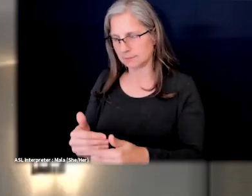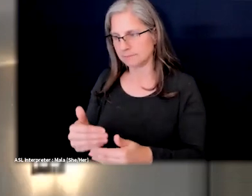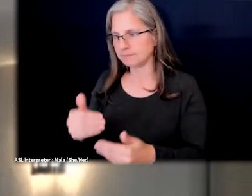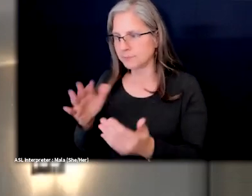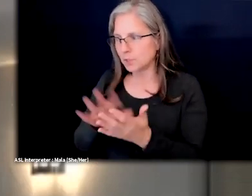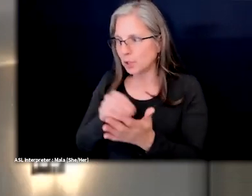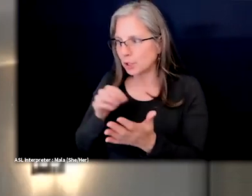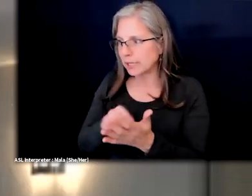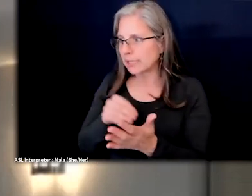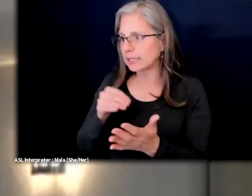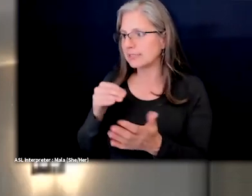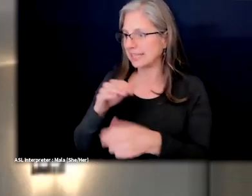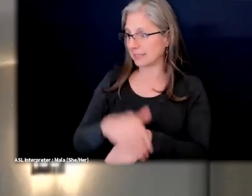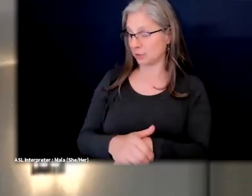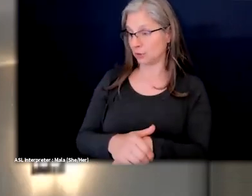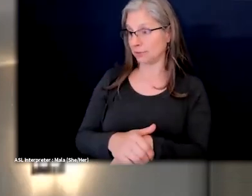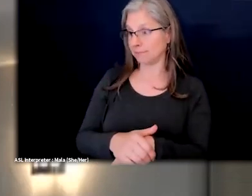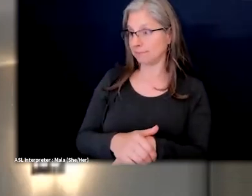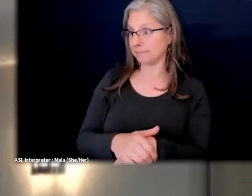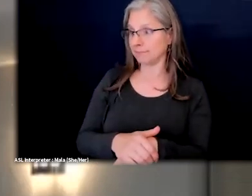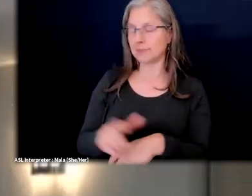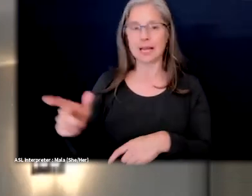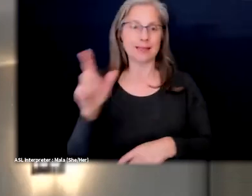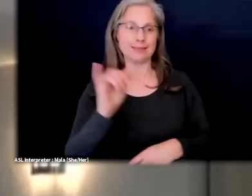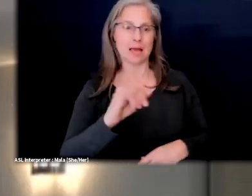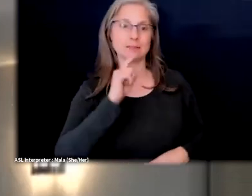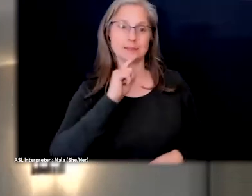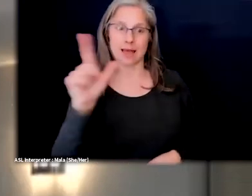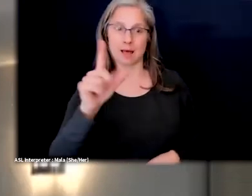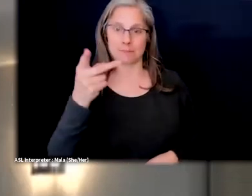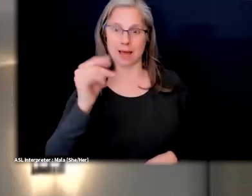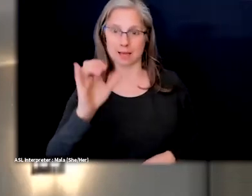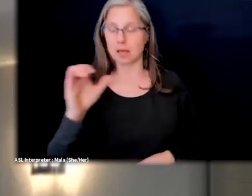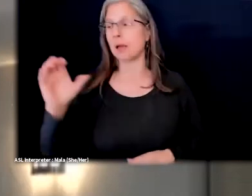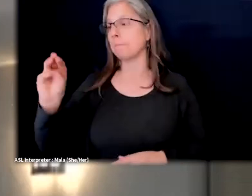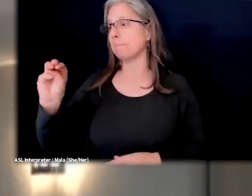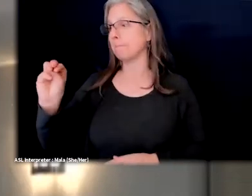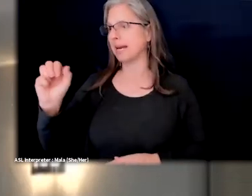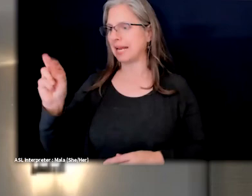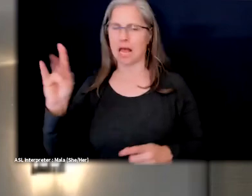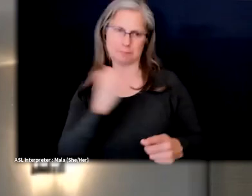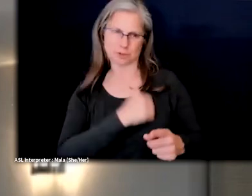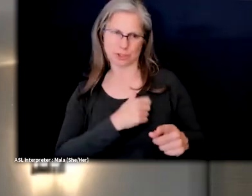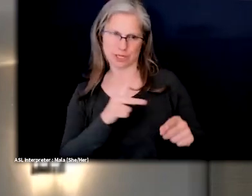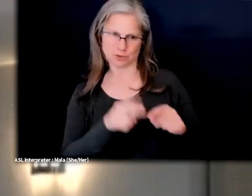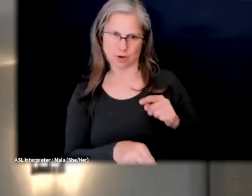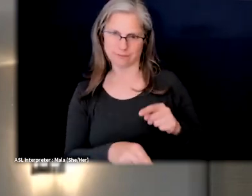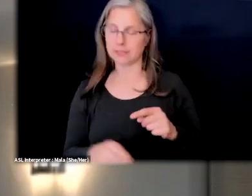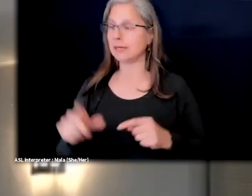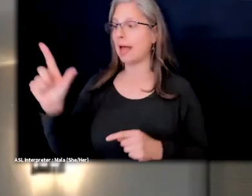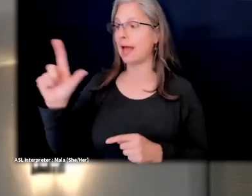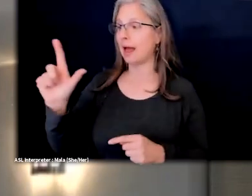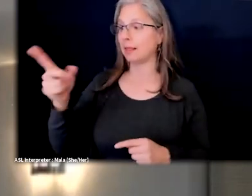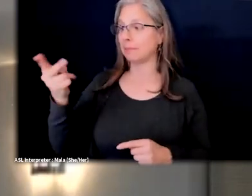learning English? So that'll be the LPAC. So Maria was talking, sorry to cut you off. It's the LPAC assessment, and that will be